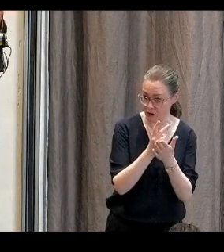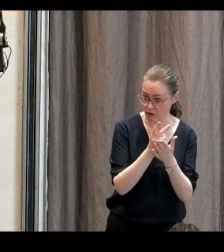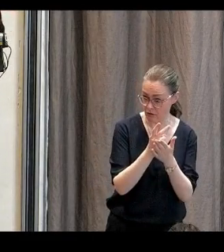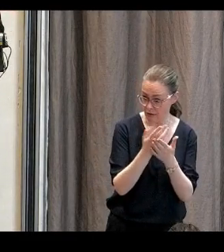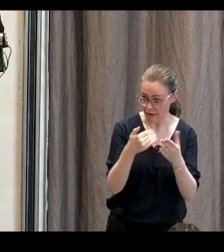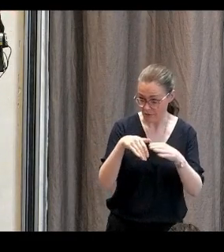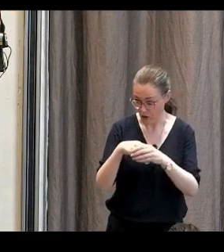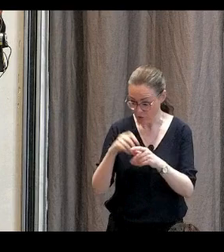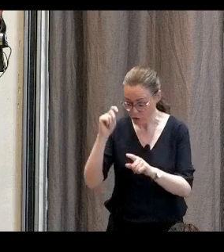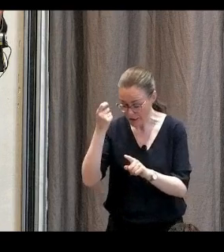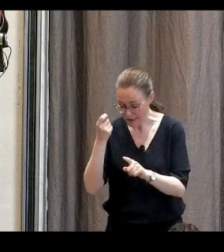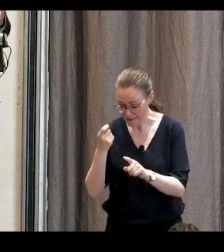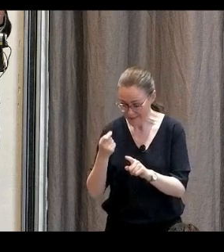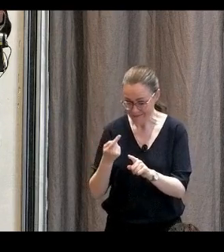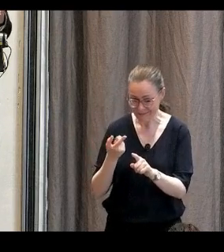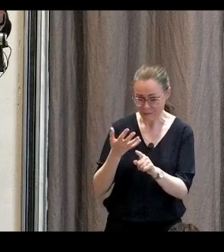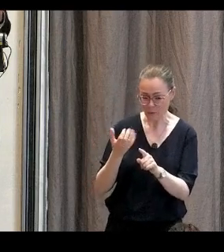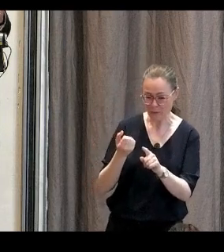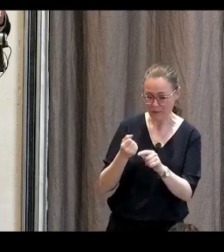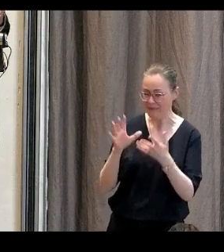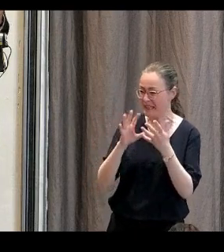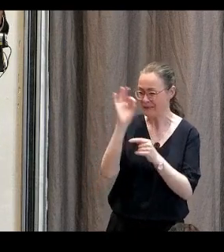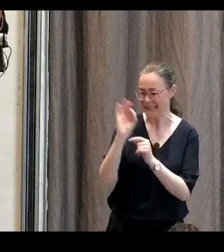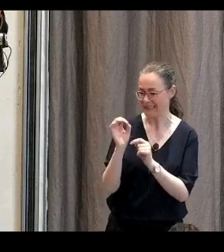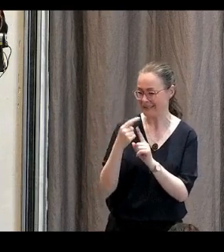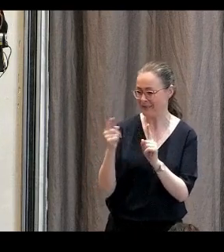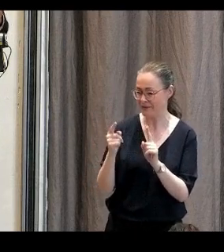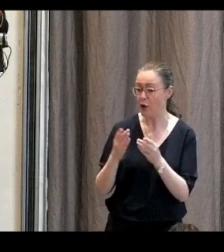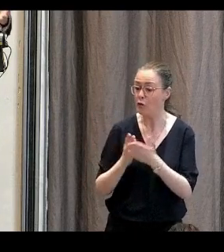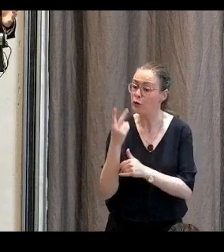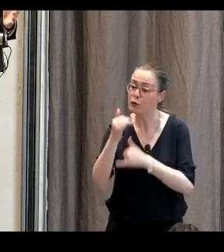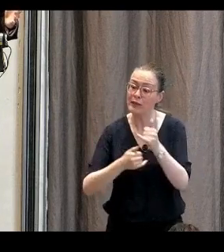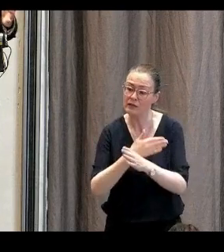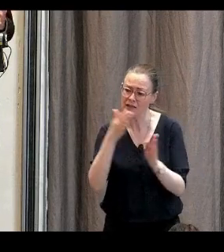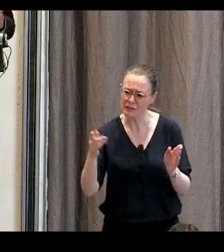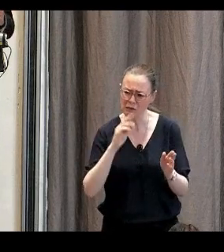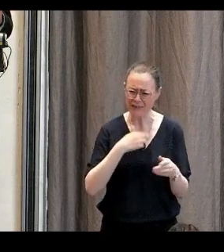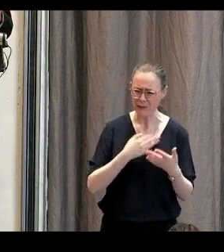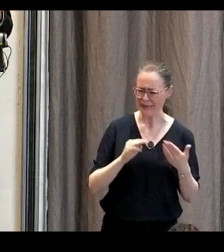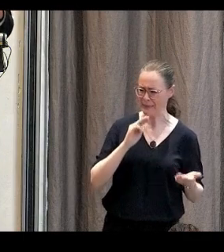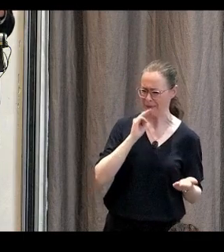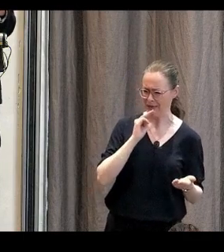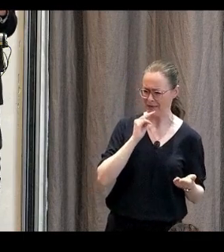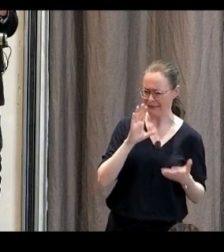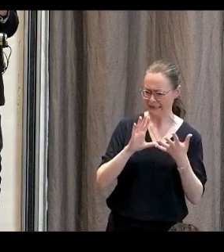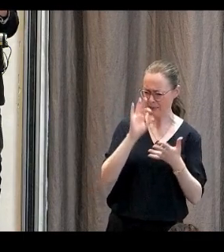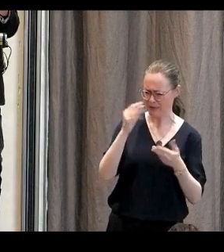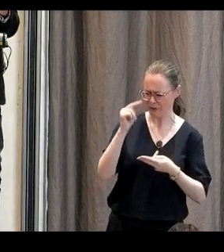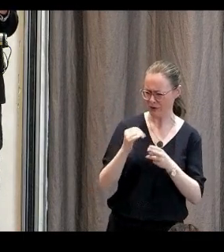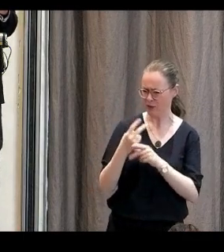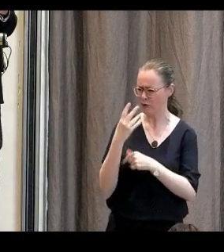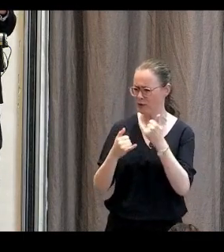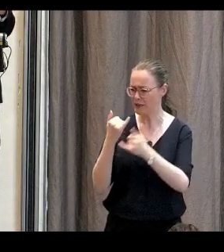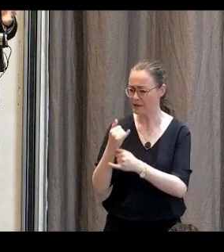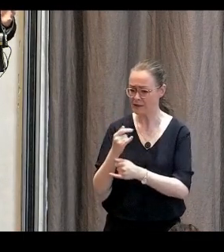trial, we've got a difference of 10% at 2 years. And what does that mean? That means that we